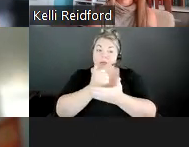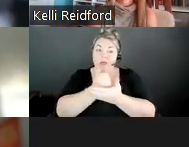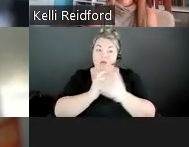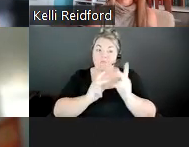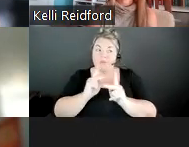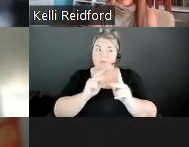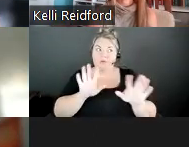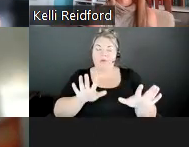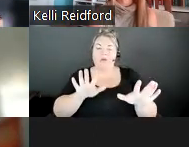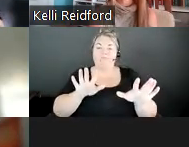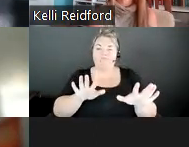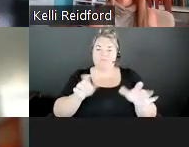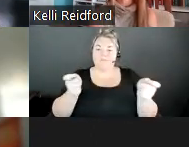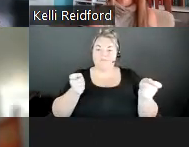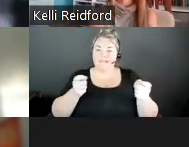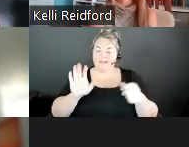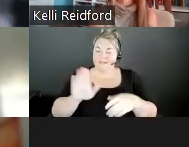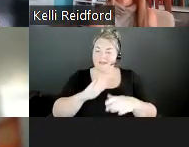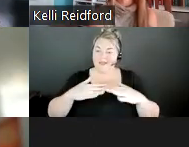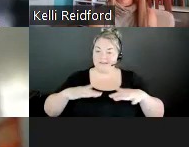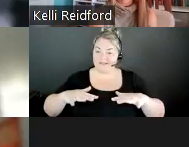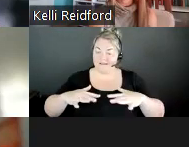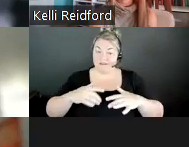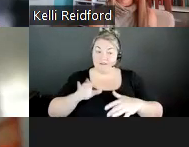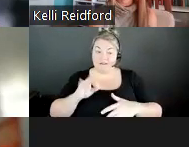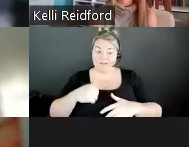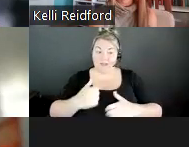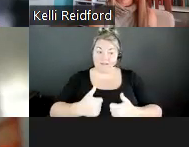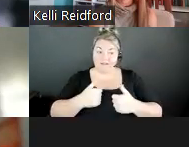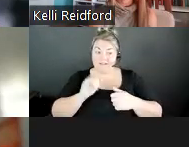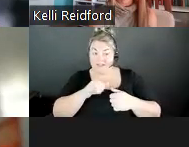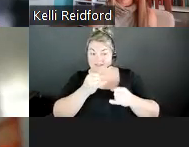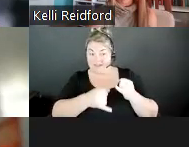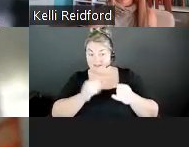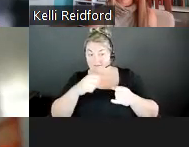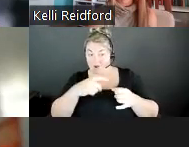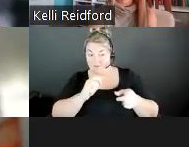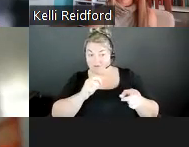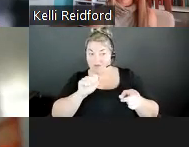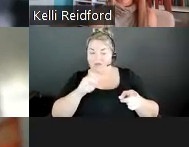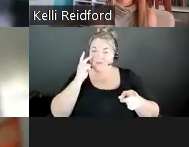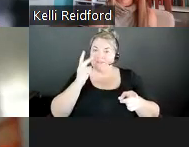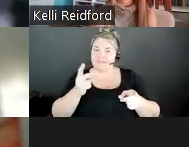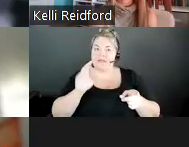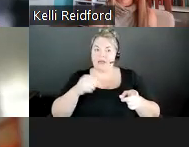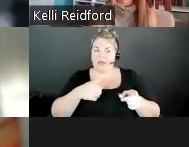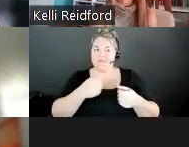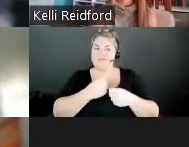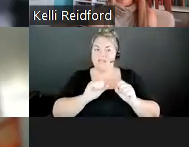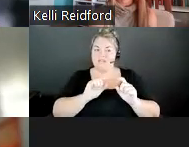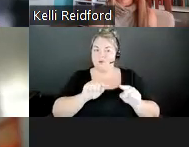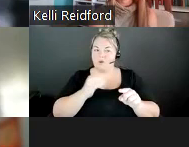mitigate their anxiety. And I can see if I lived in that end apartment, I could see that I would be safe getting